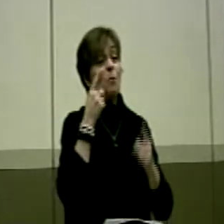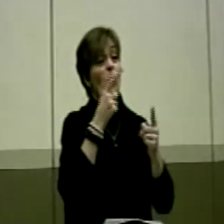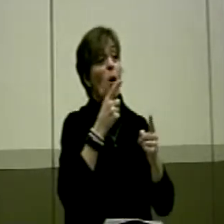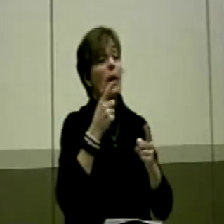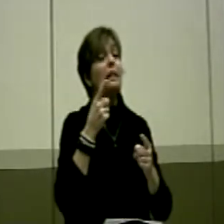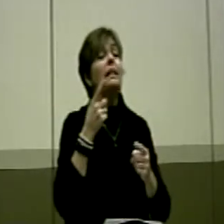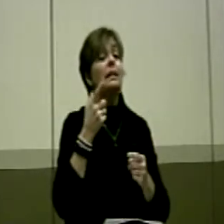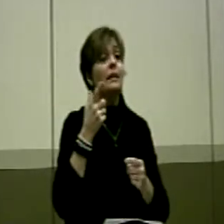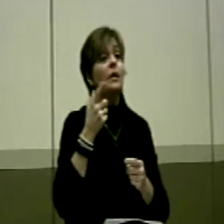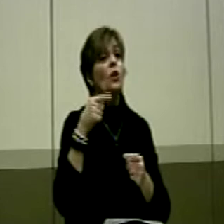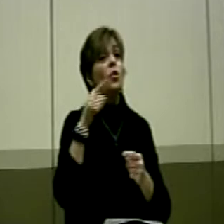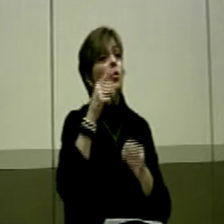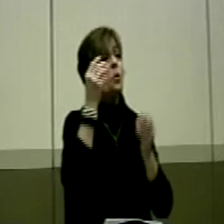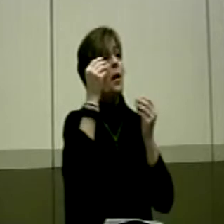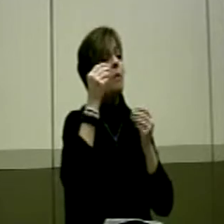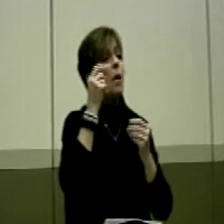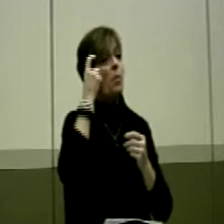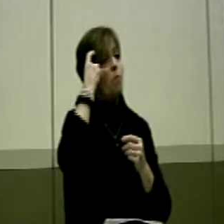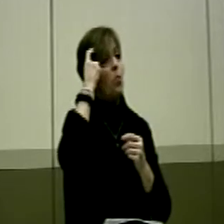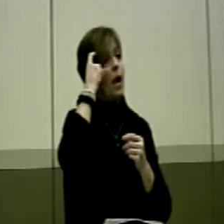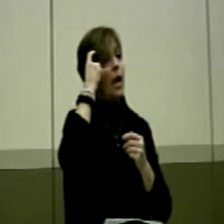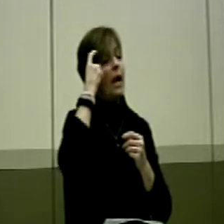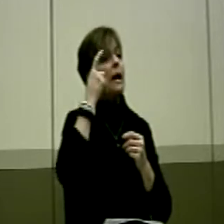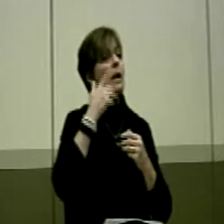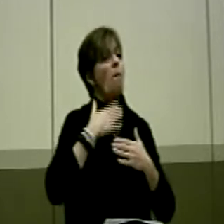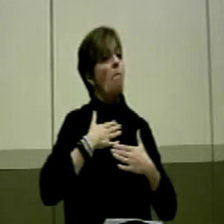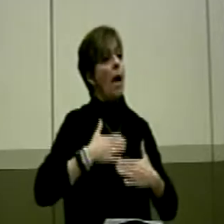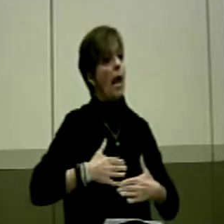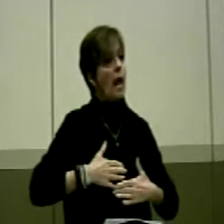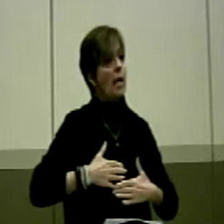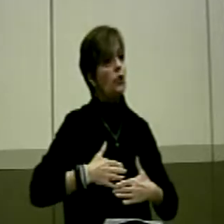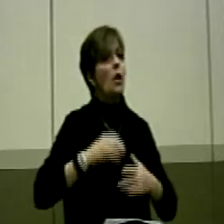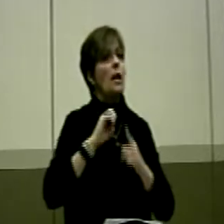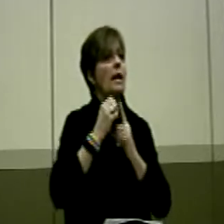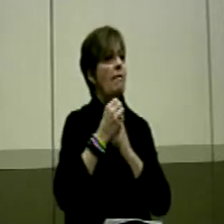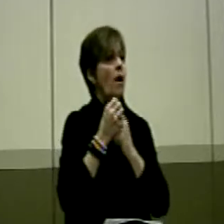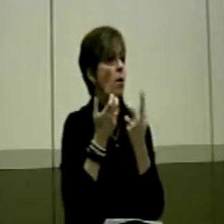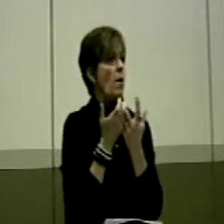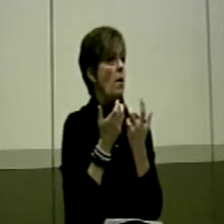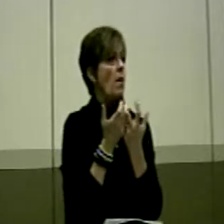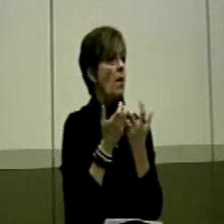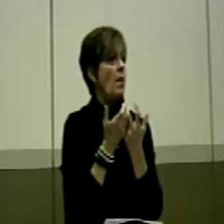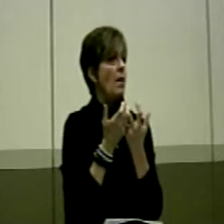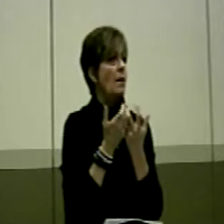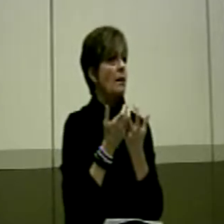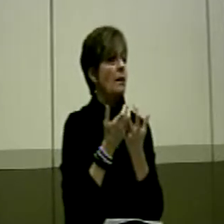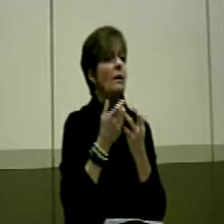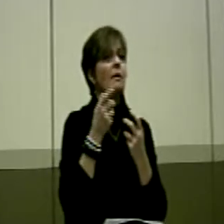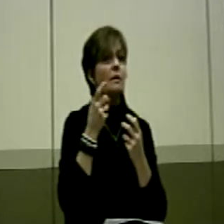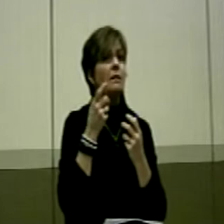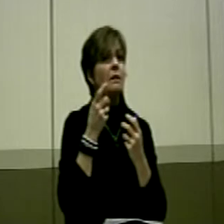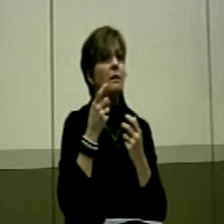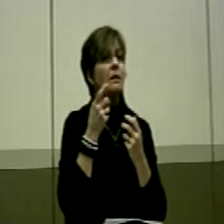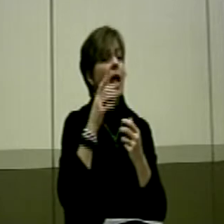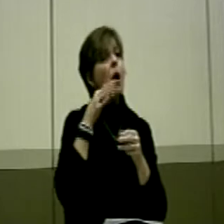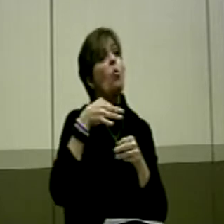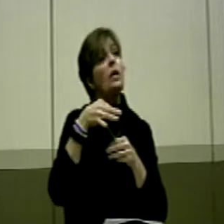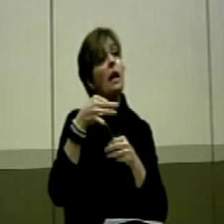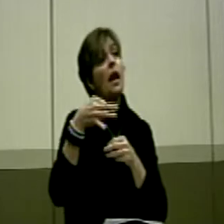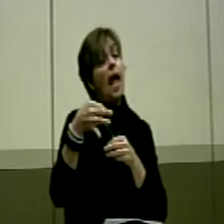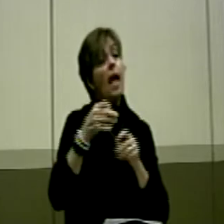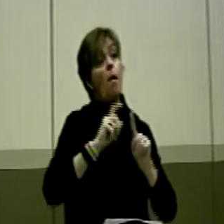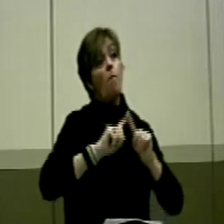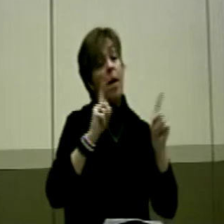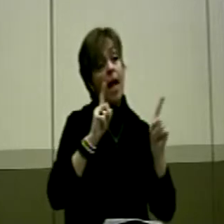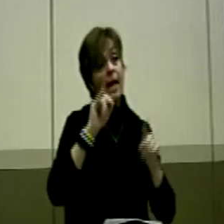combination of biological and environmental. Yeah, it would delay, but if you've got some good